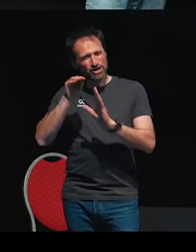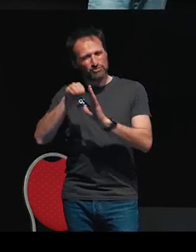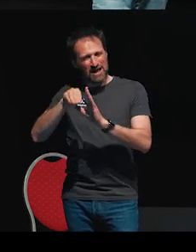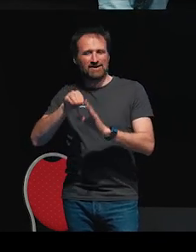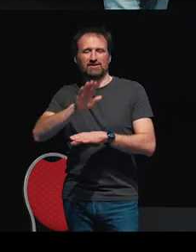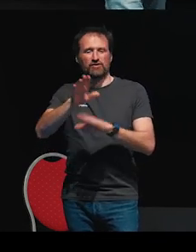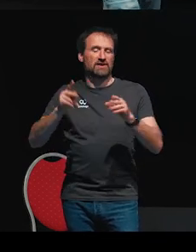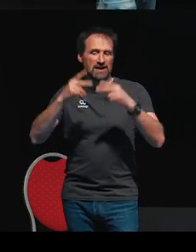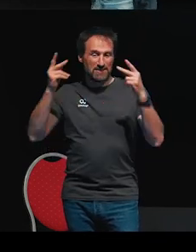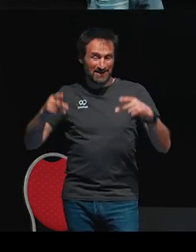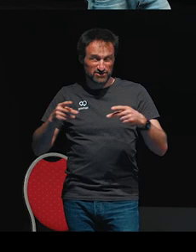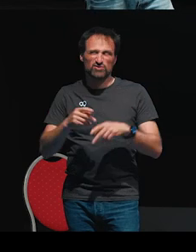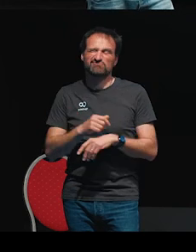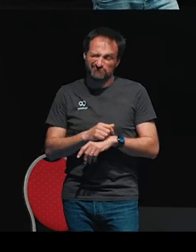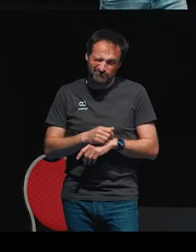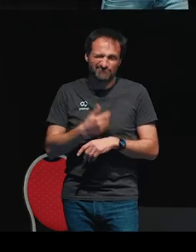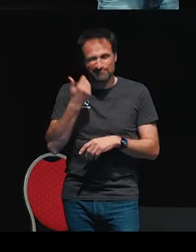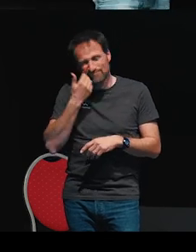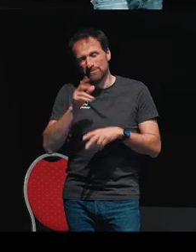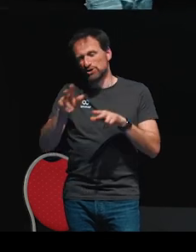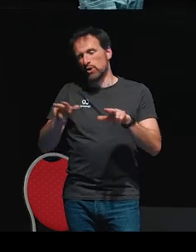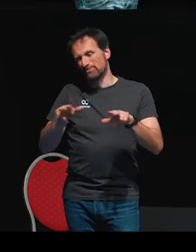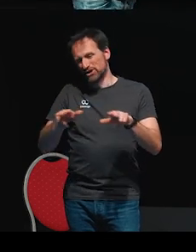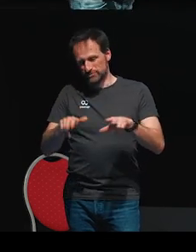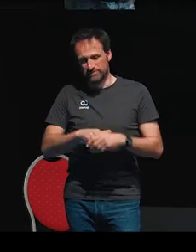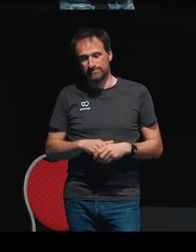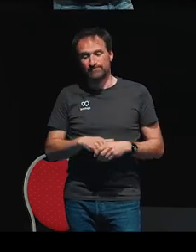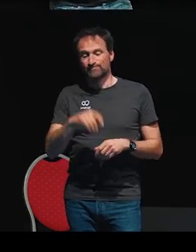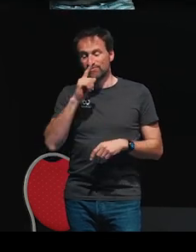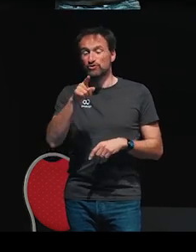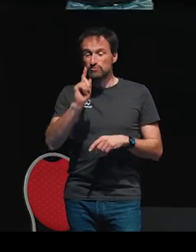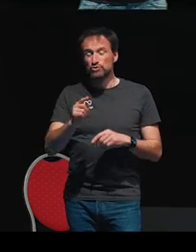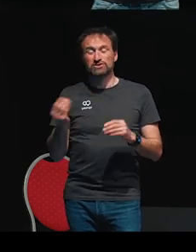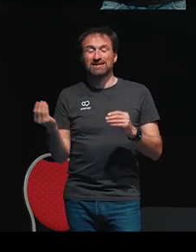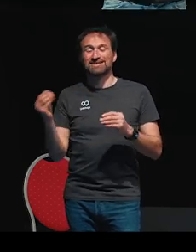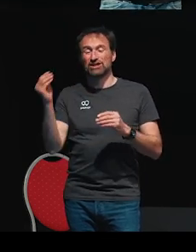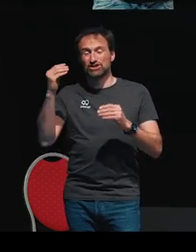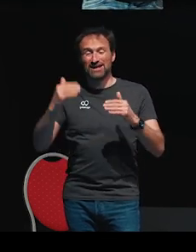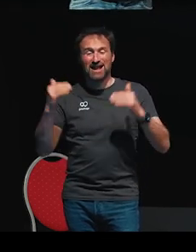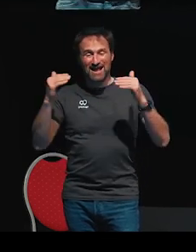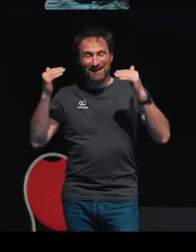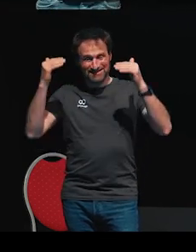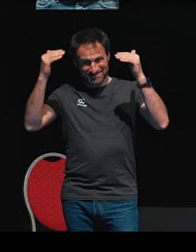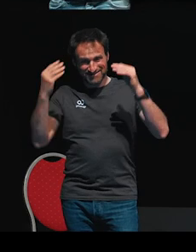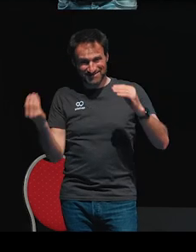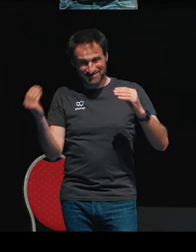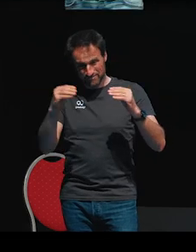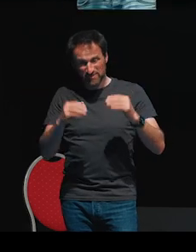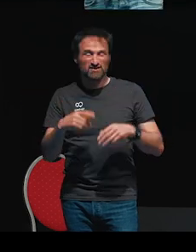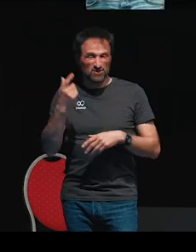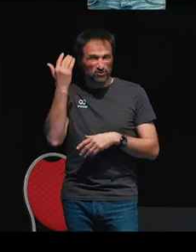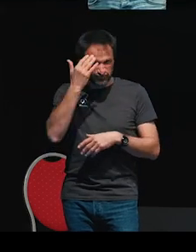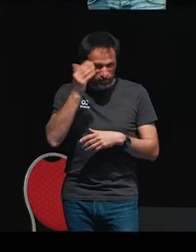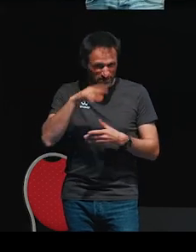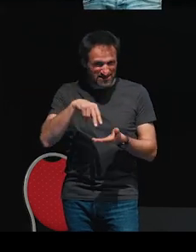way. If you need to introduce some caching layer, you can think about state management, and